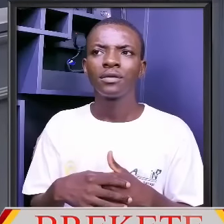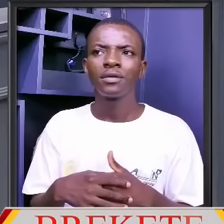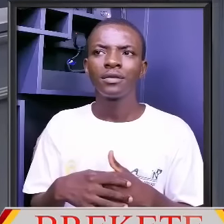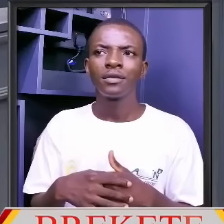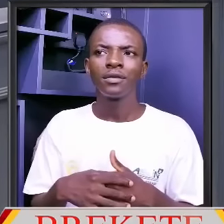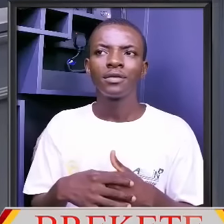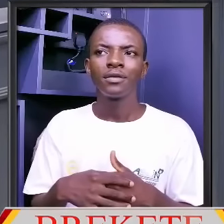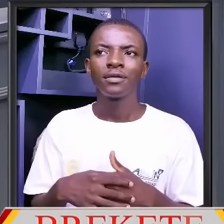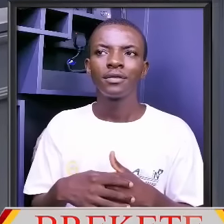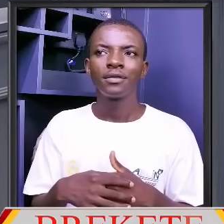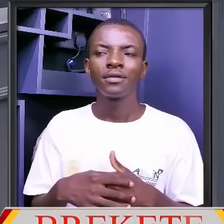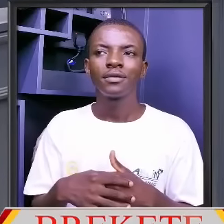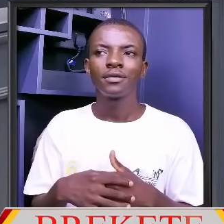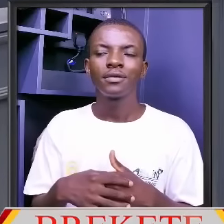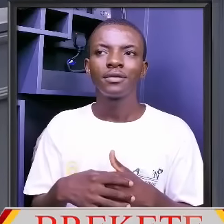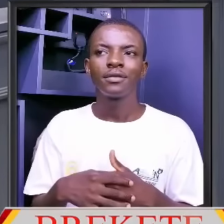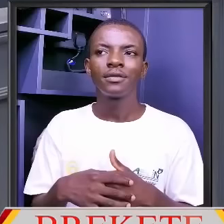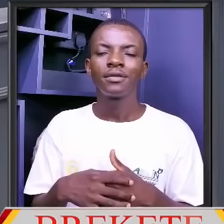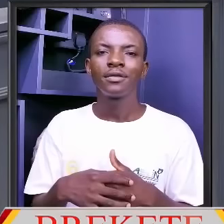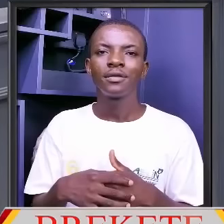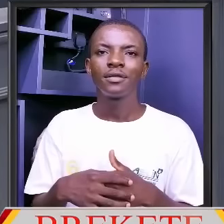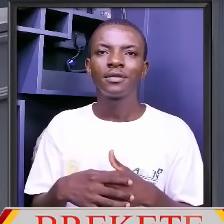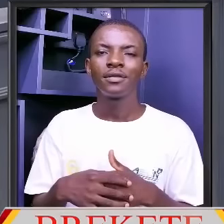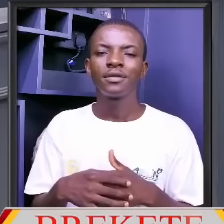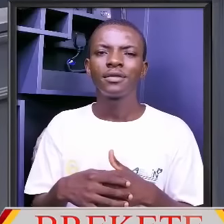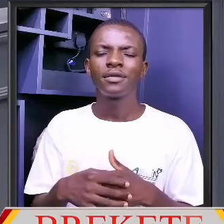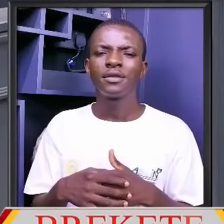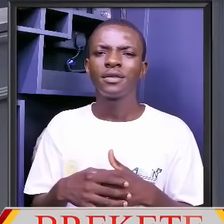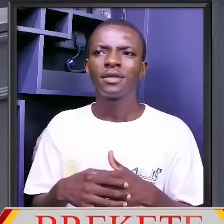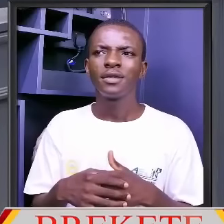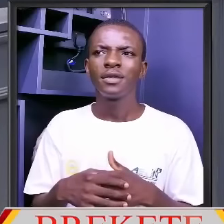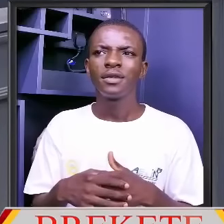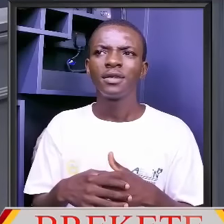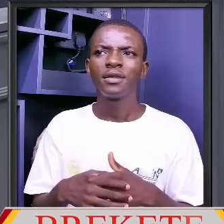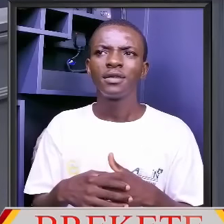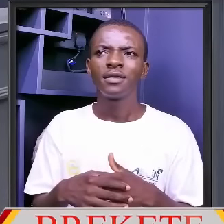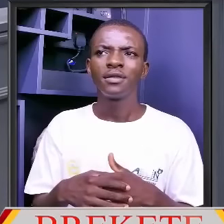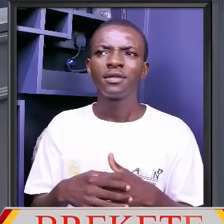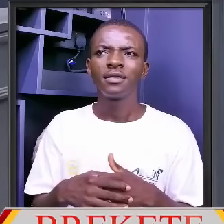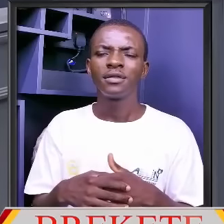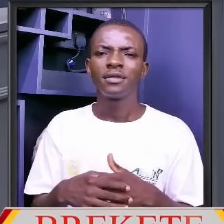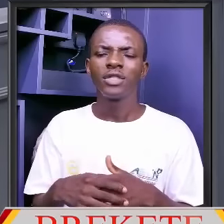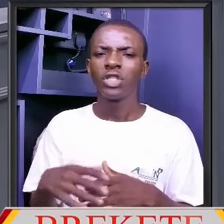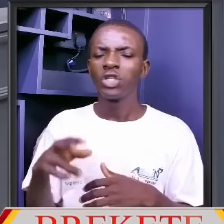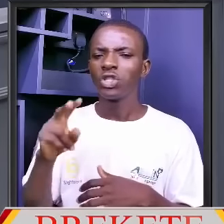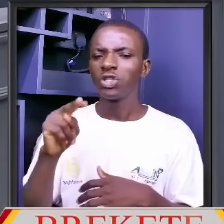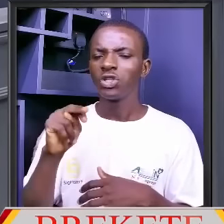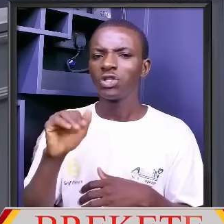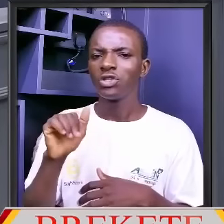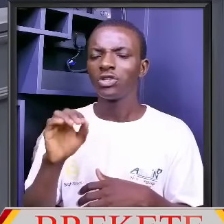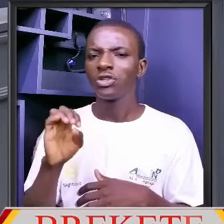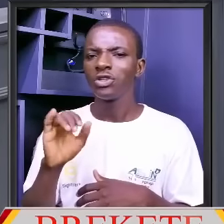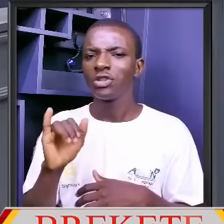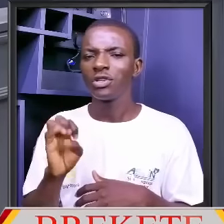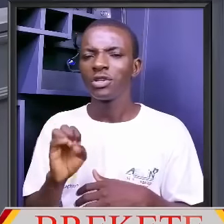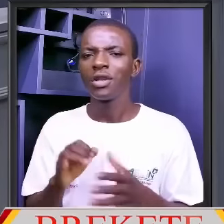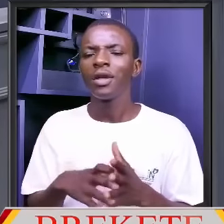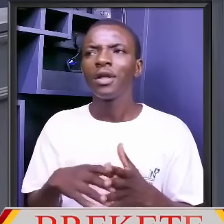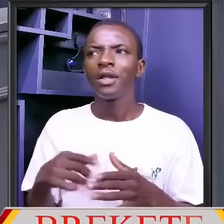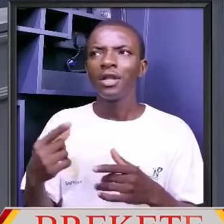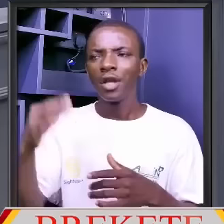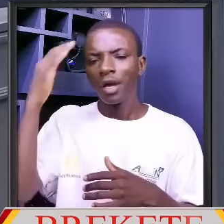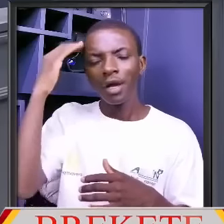be the name. Okay, continue, continue. So Inye, now be name. Inye. So